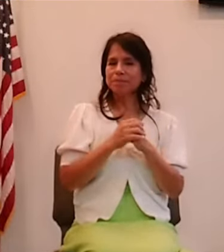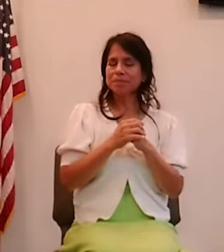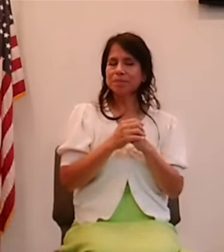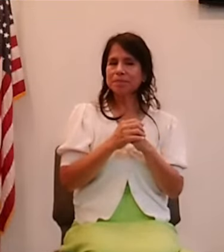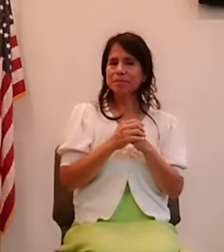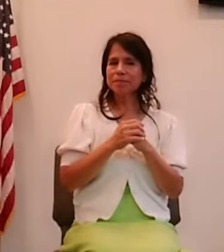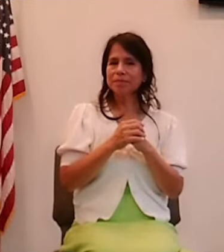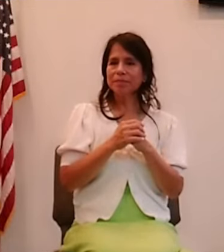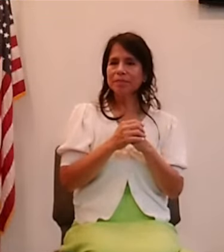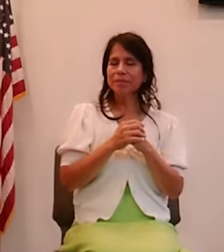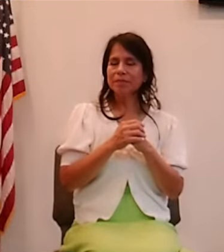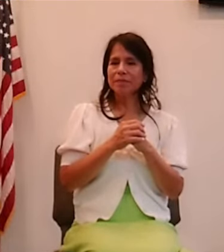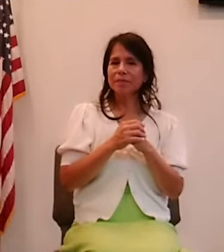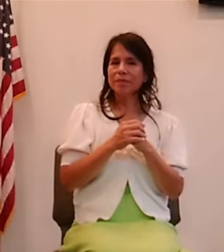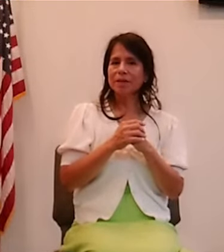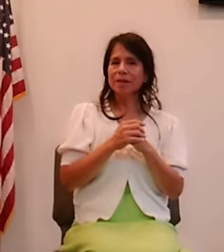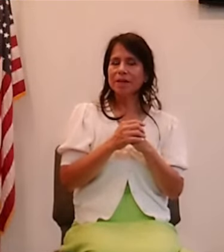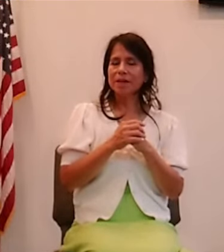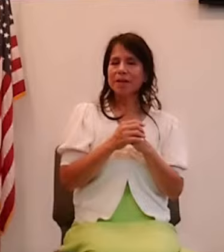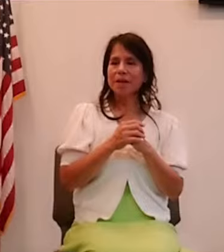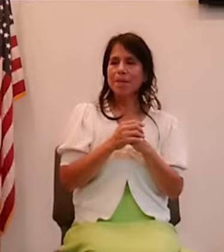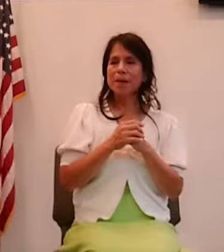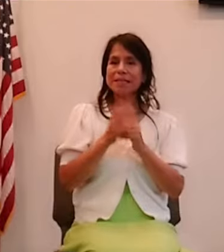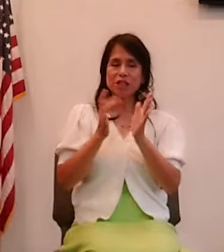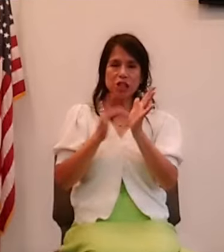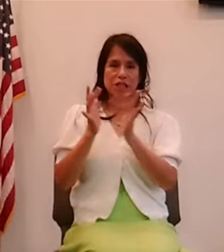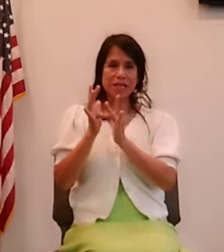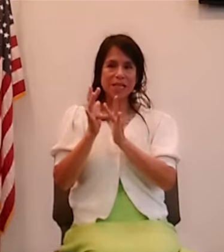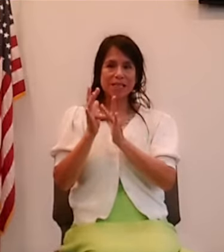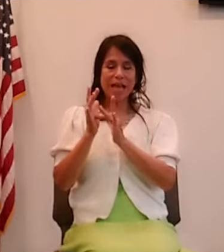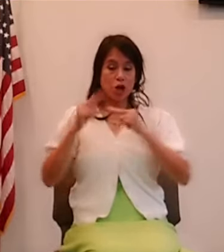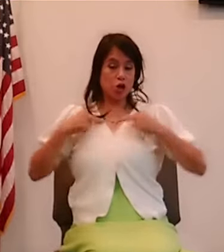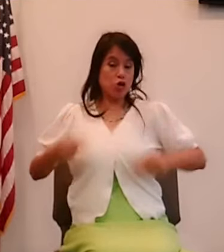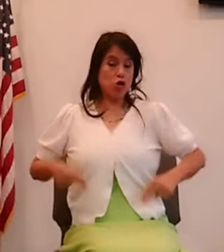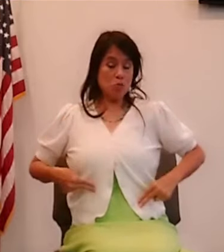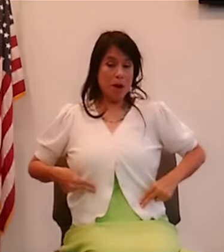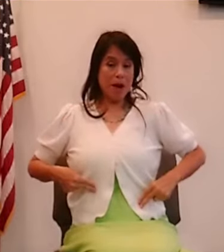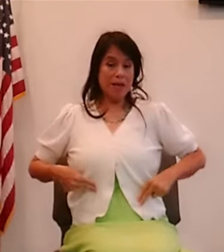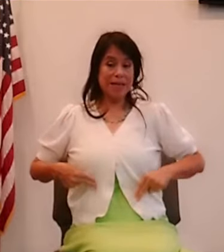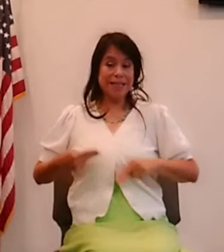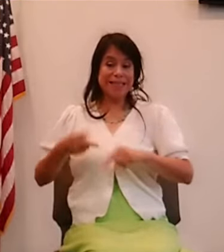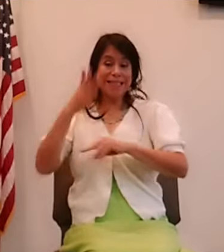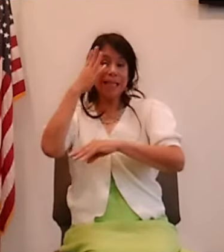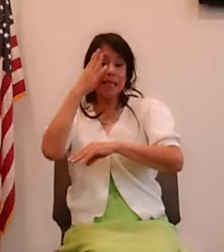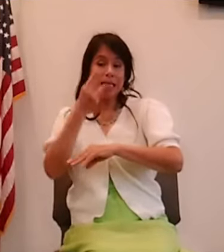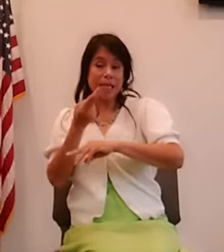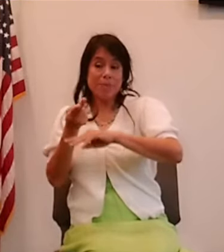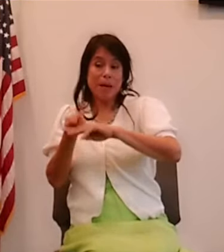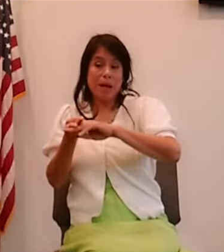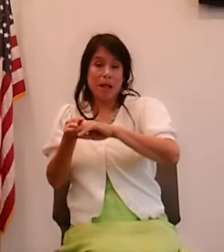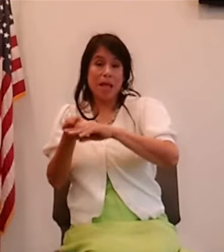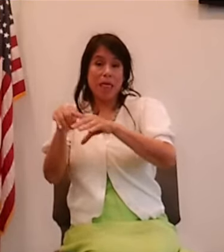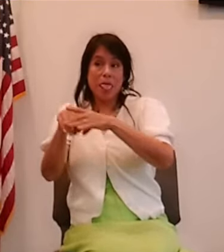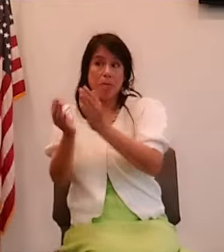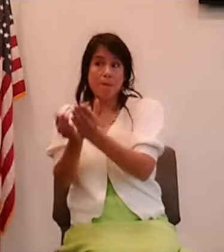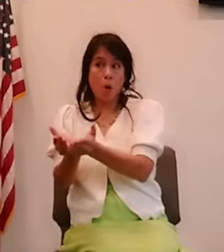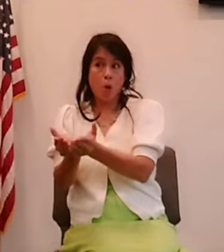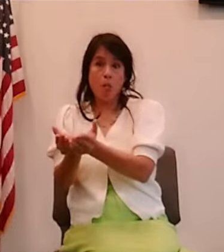of Jesus being in the boat with them and Jesus sleeping among them.